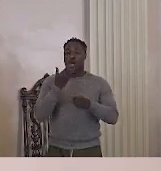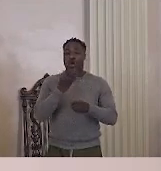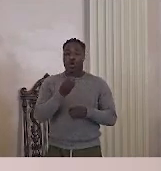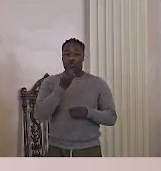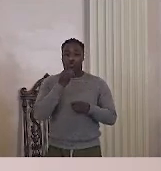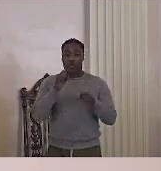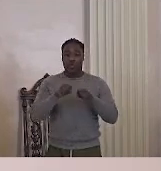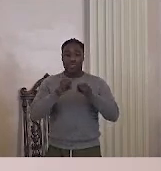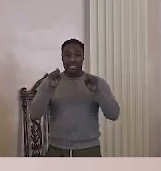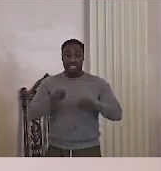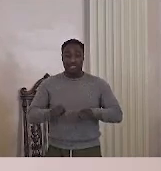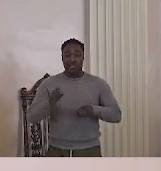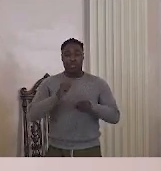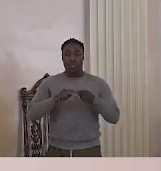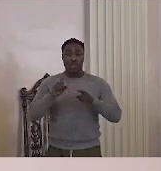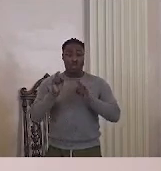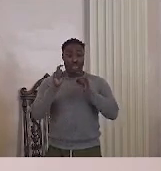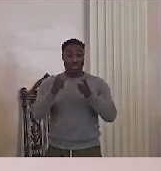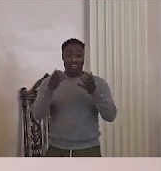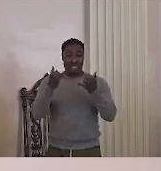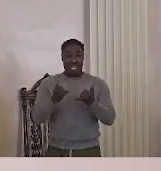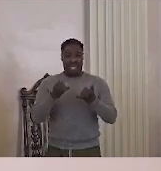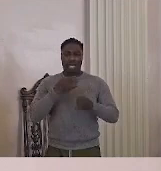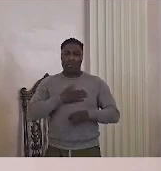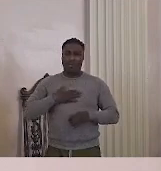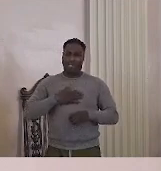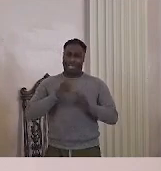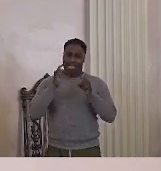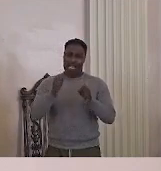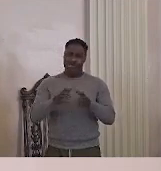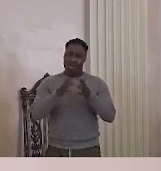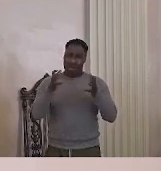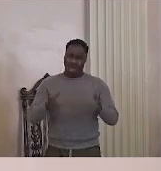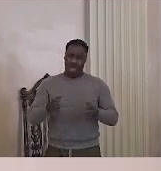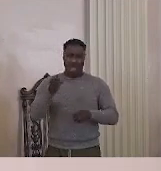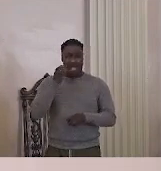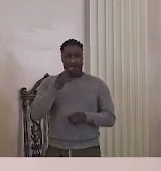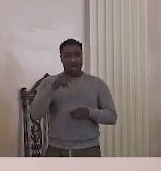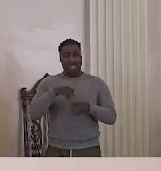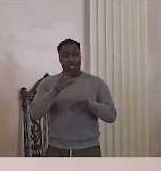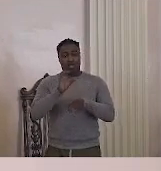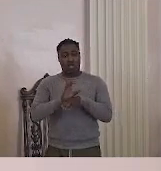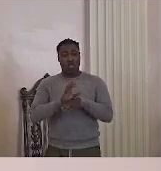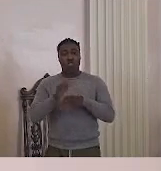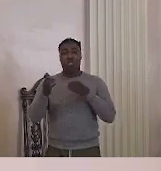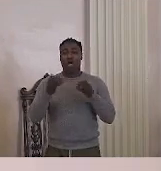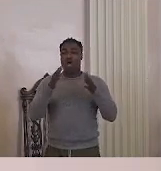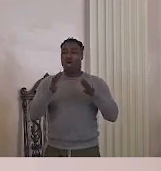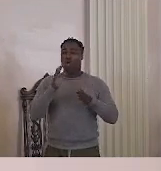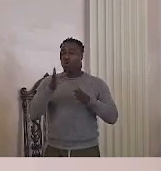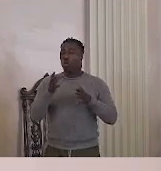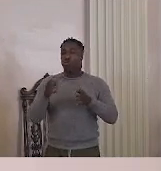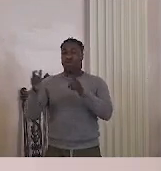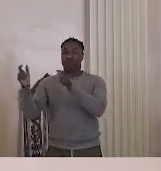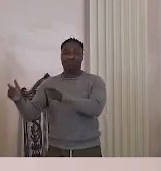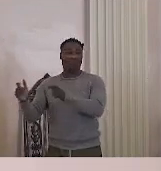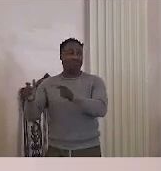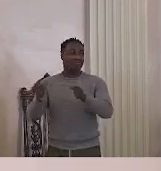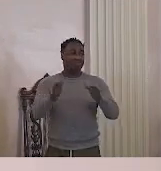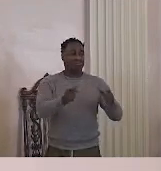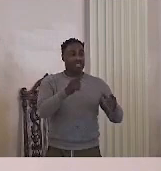plates pass today, please be generous. If you're in the sanctuary, the ushers will be passing the plate for our